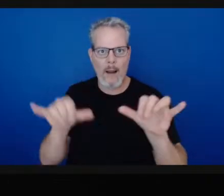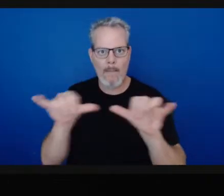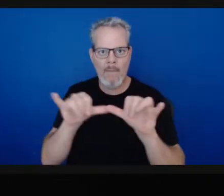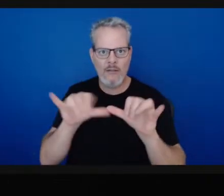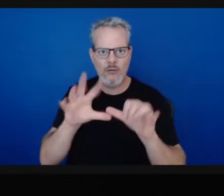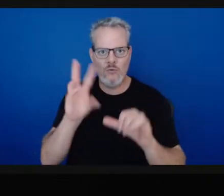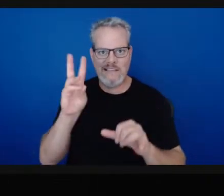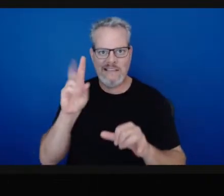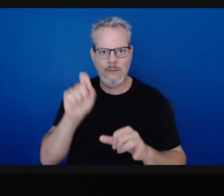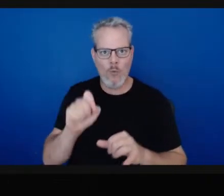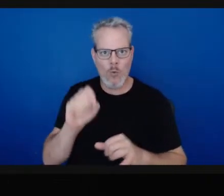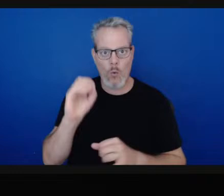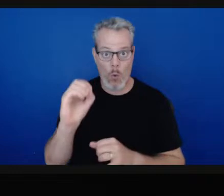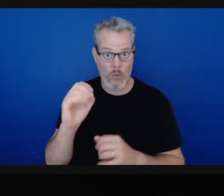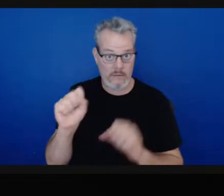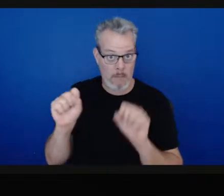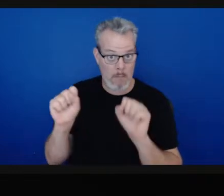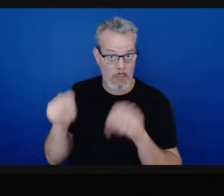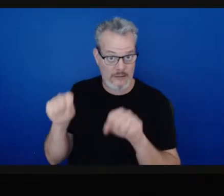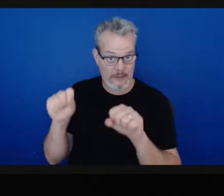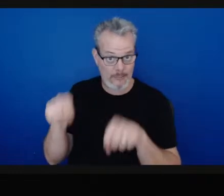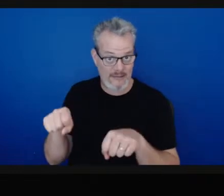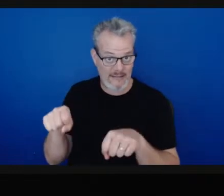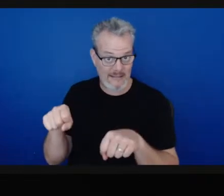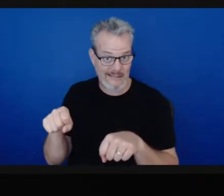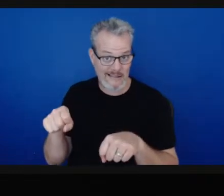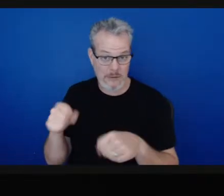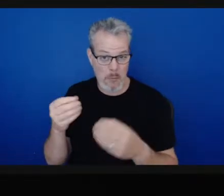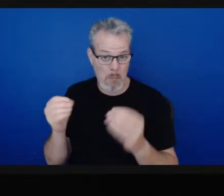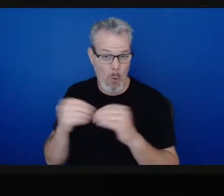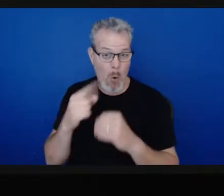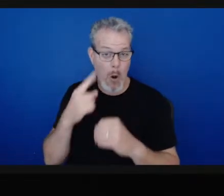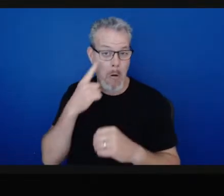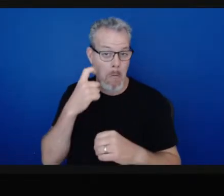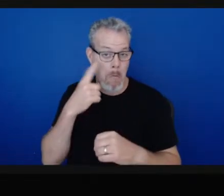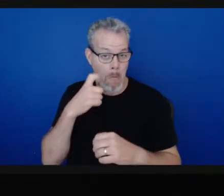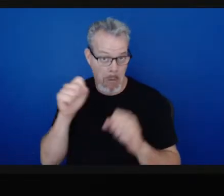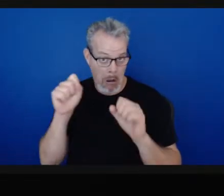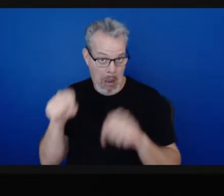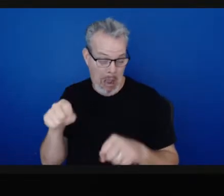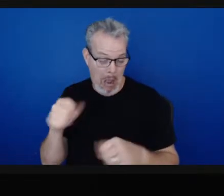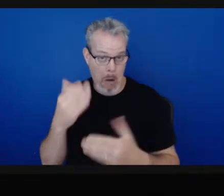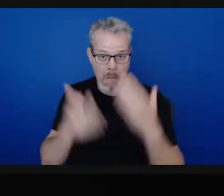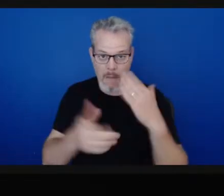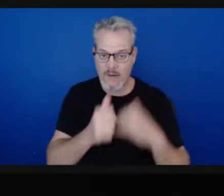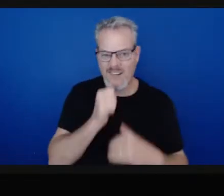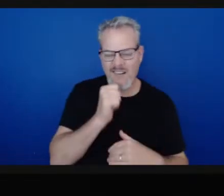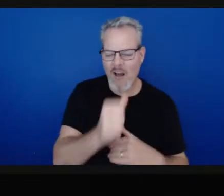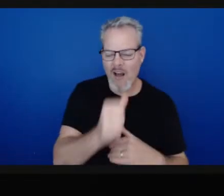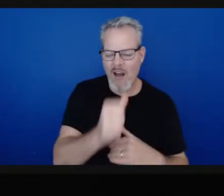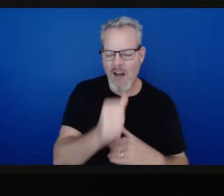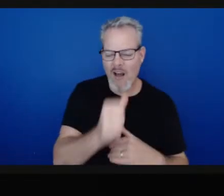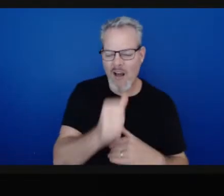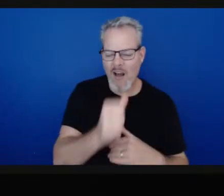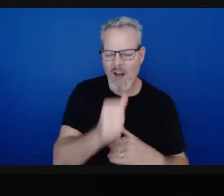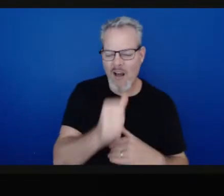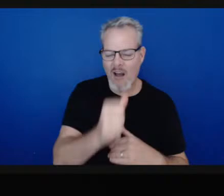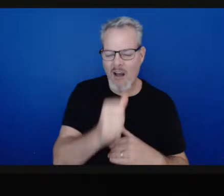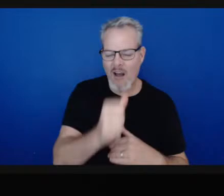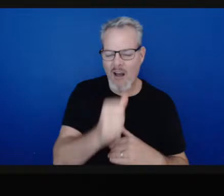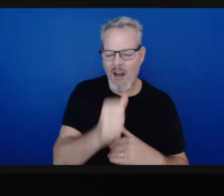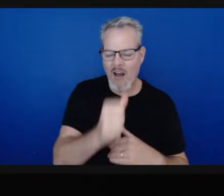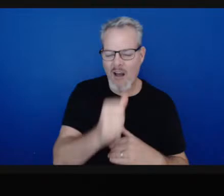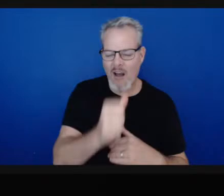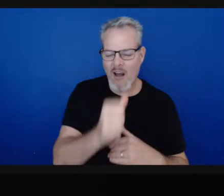it a possibility, more than a little bit higher than likely, or just not worth considering? I mean, it's